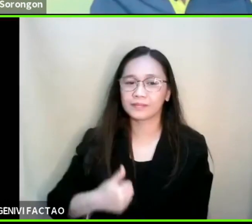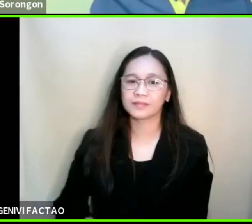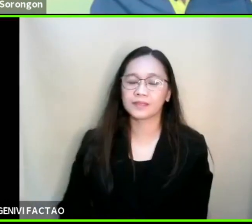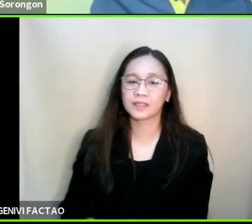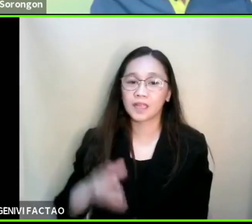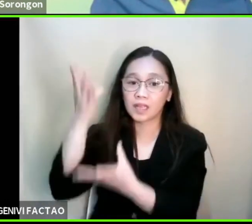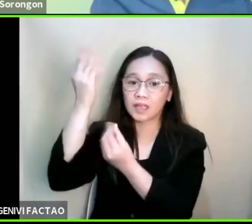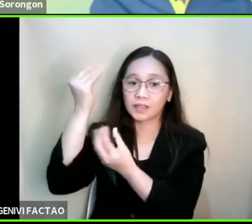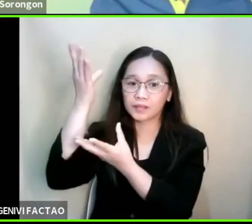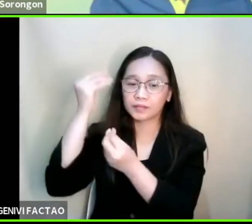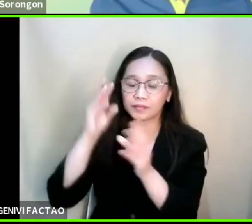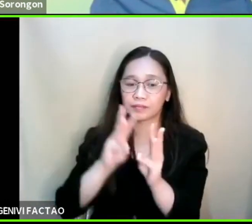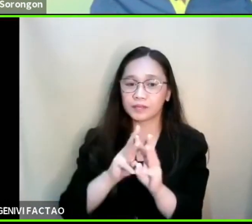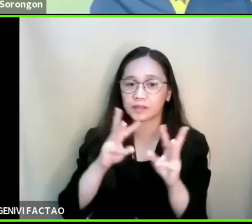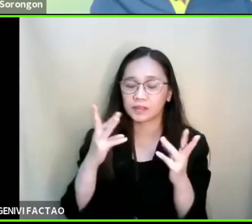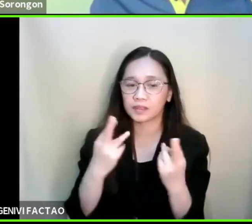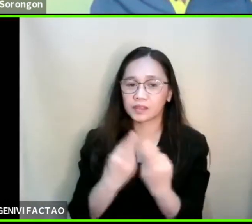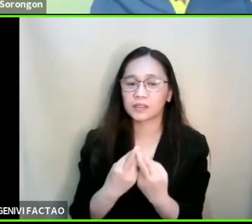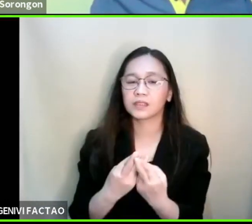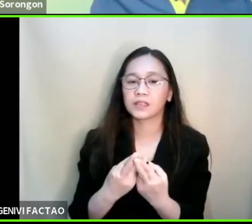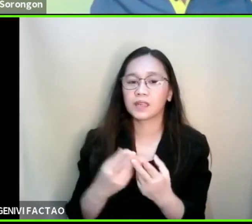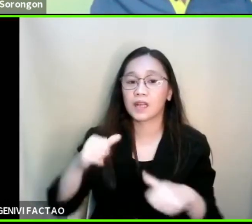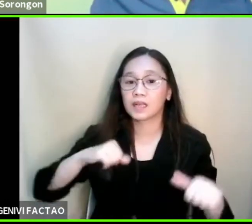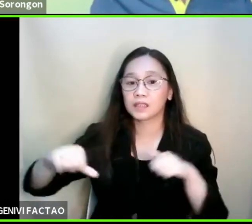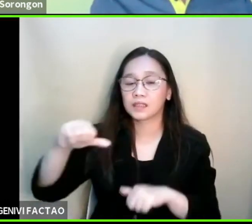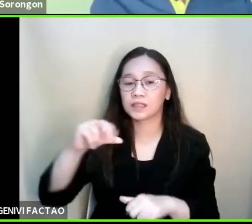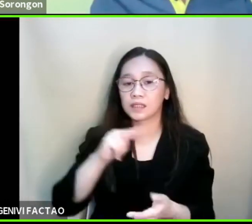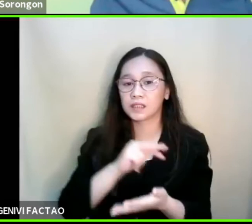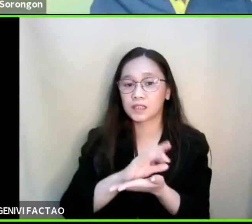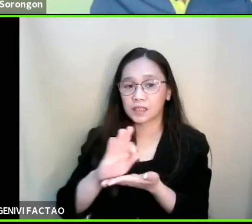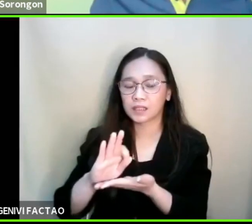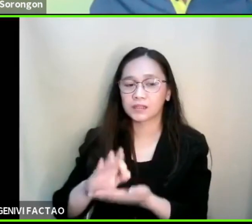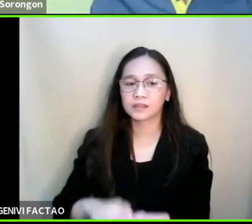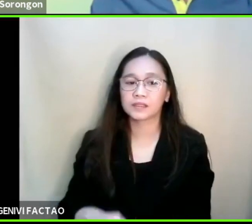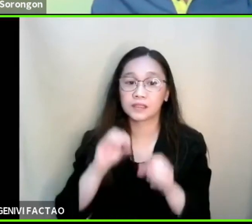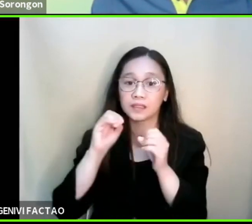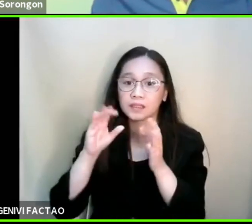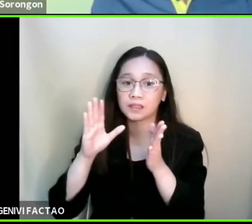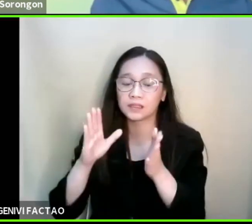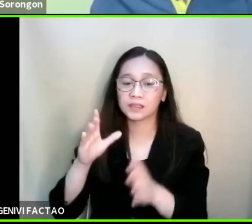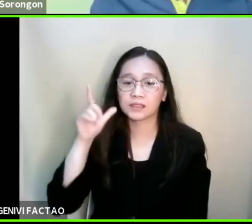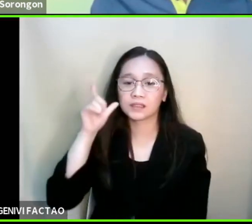webinars and upcoming activities of Northfield. Ayan. So, sige po, Teacher Landa.